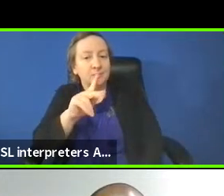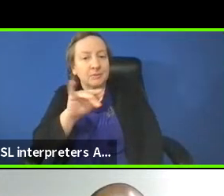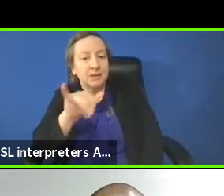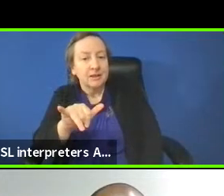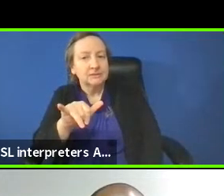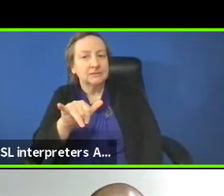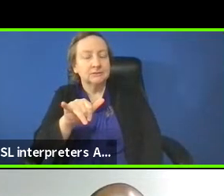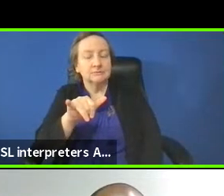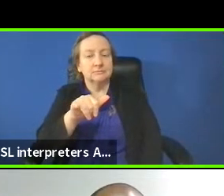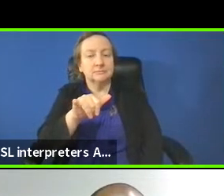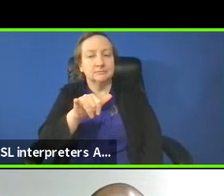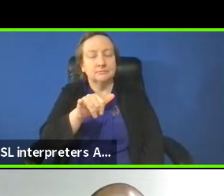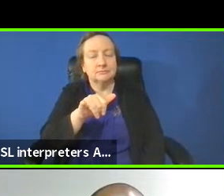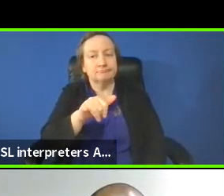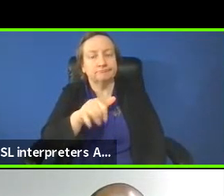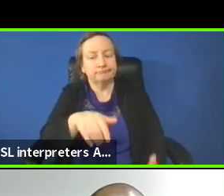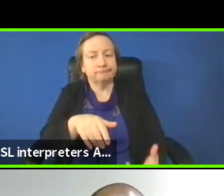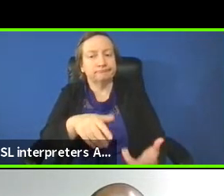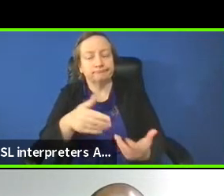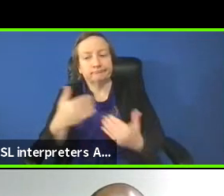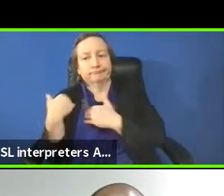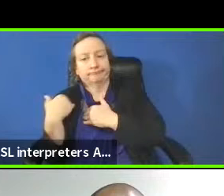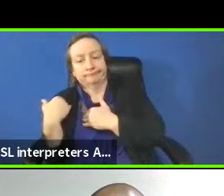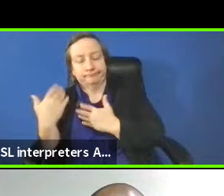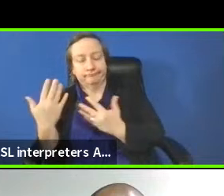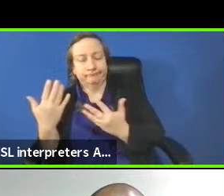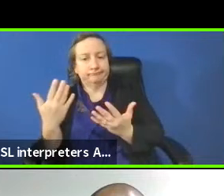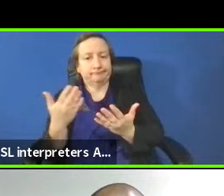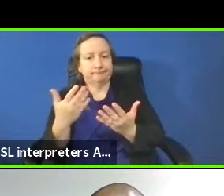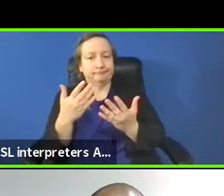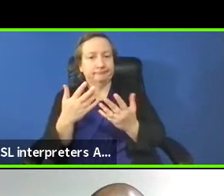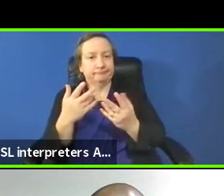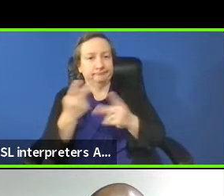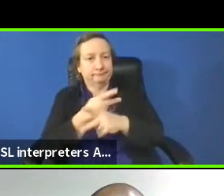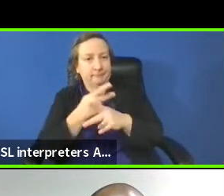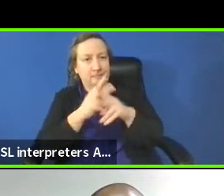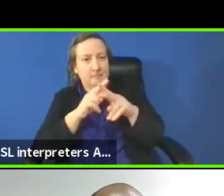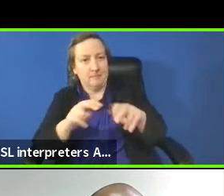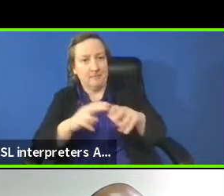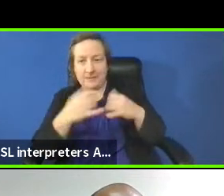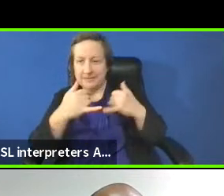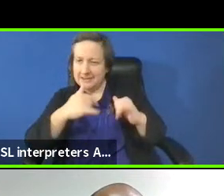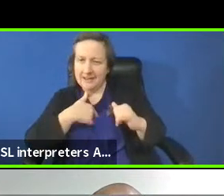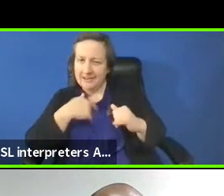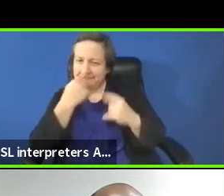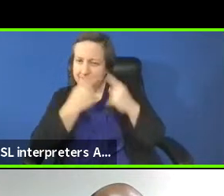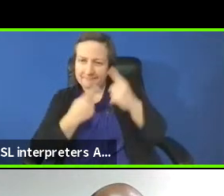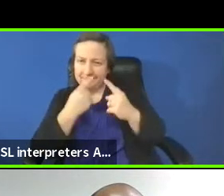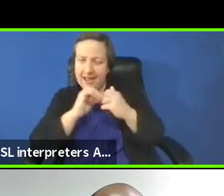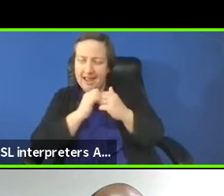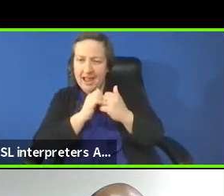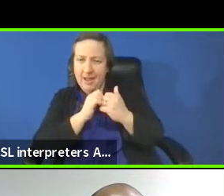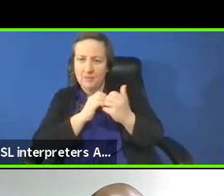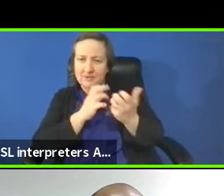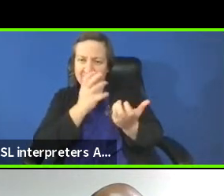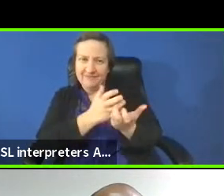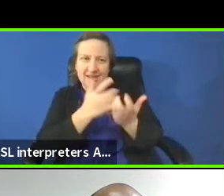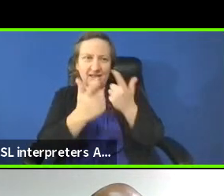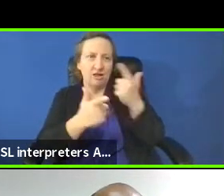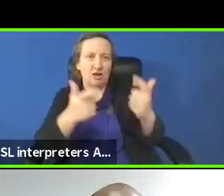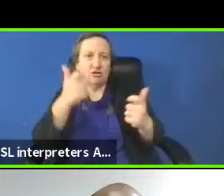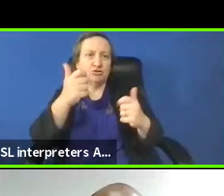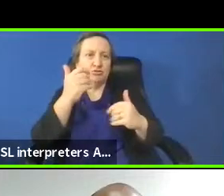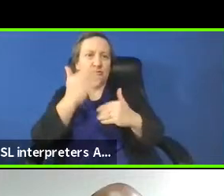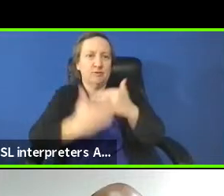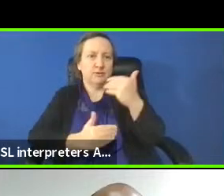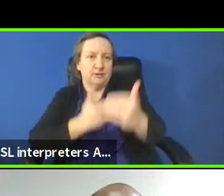And I guess I'm wondering, I just still have a question about how it fits into the larger process. And like,